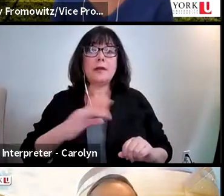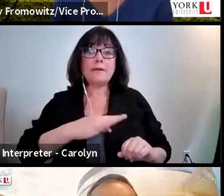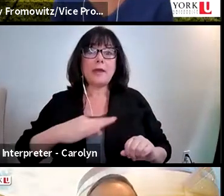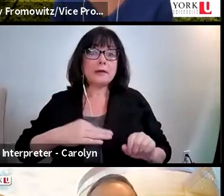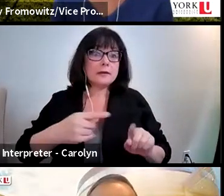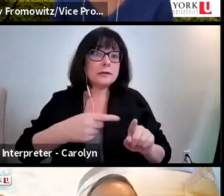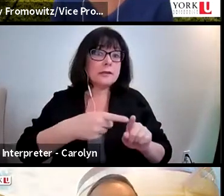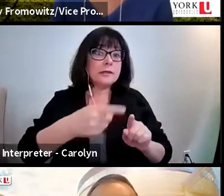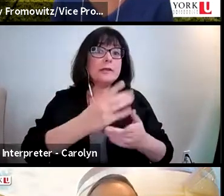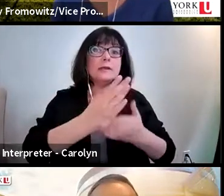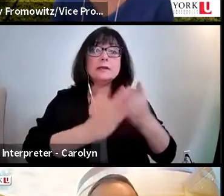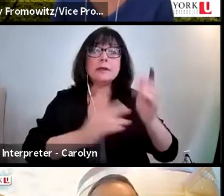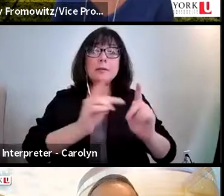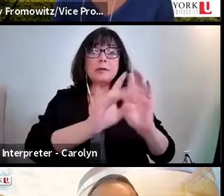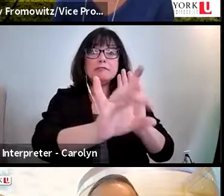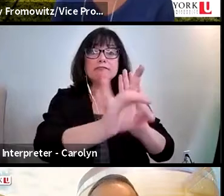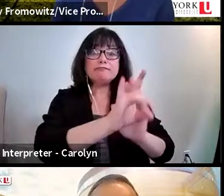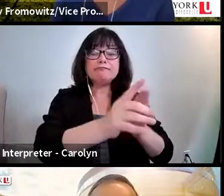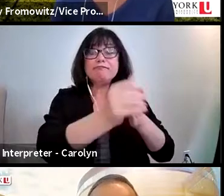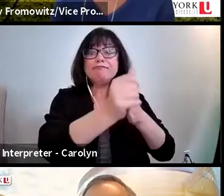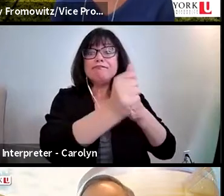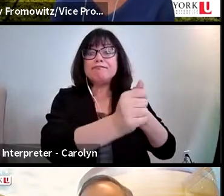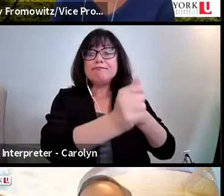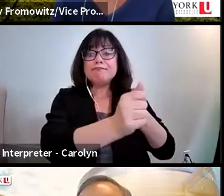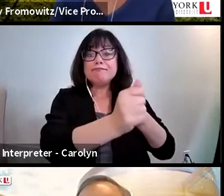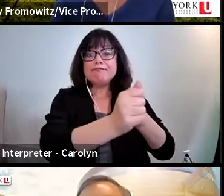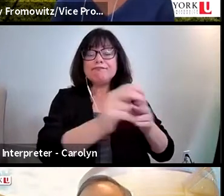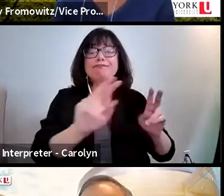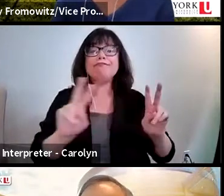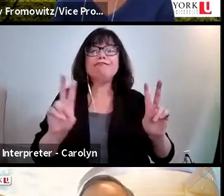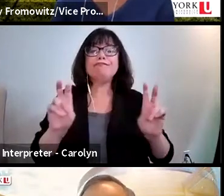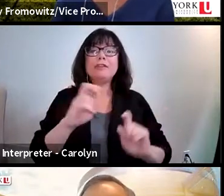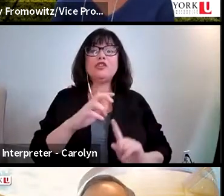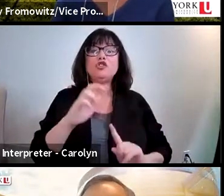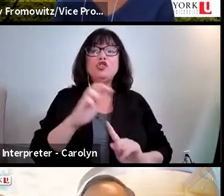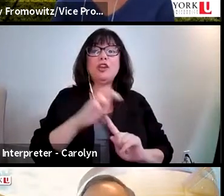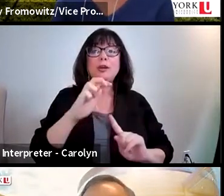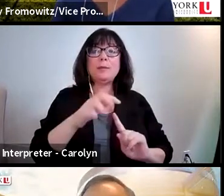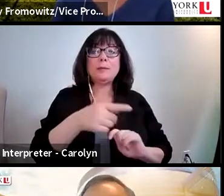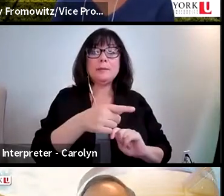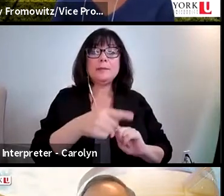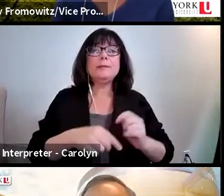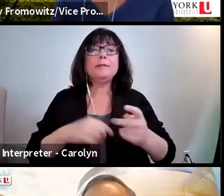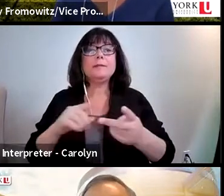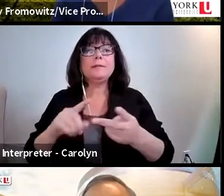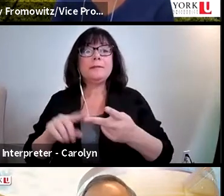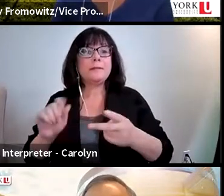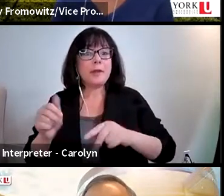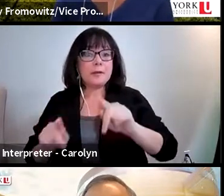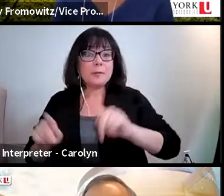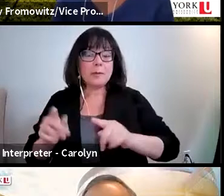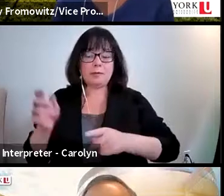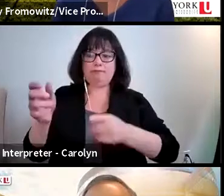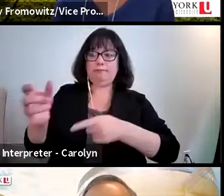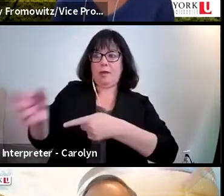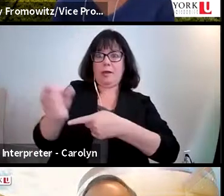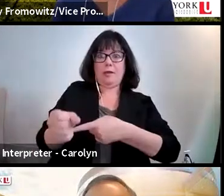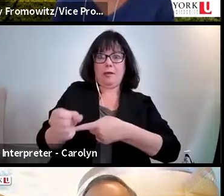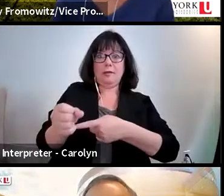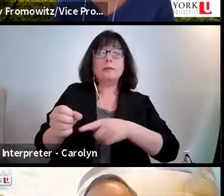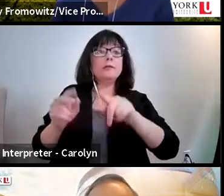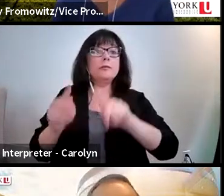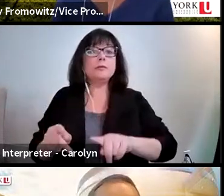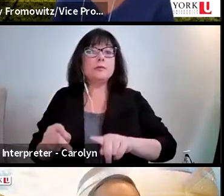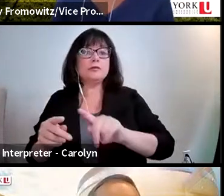workshops. Some faculties have consultants that they've brought in to ask the question about how you can really, walk the